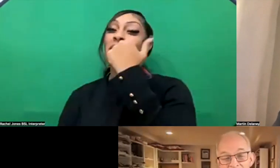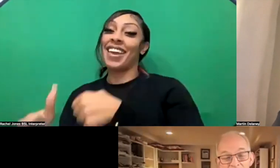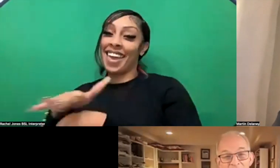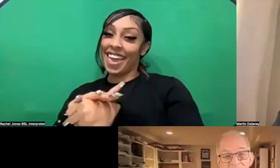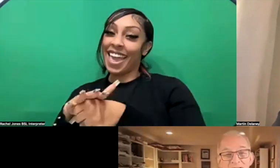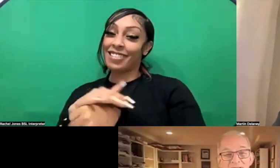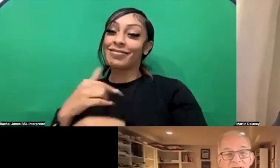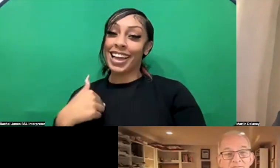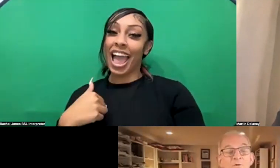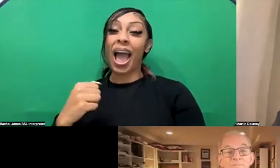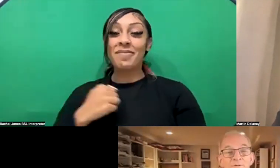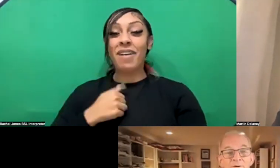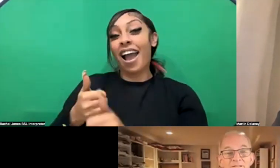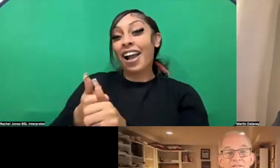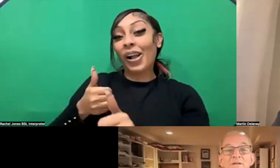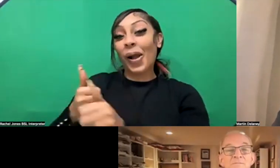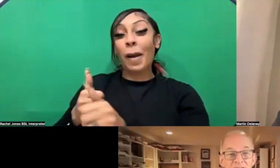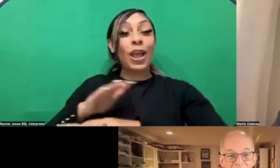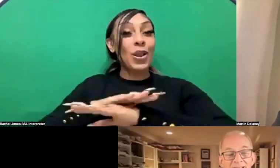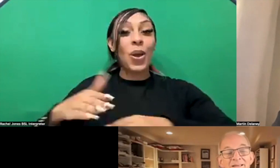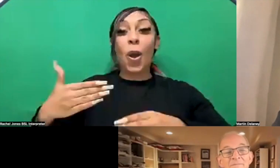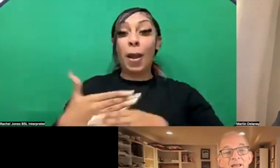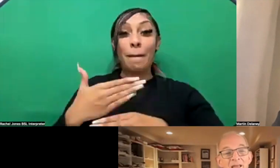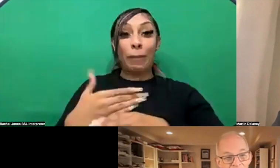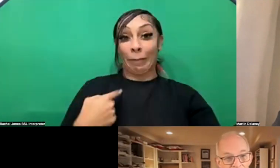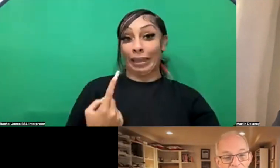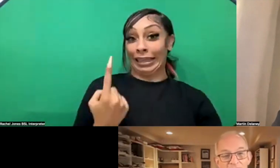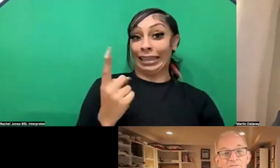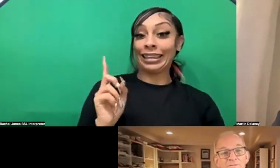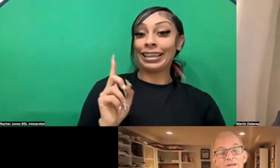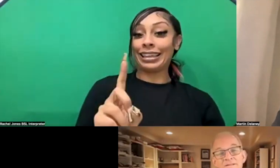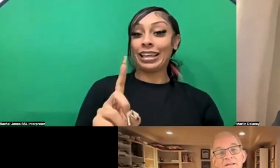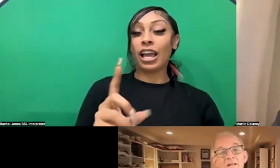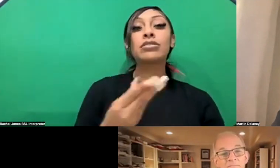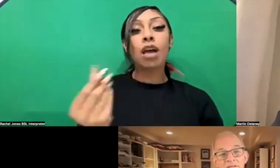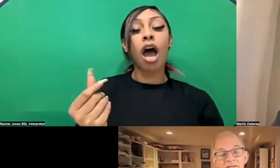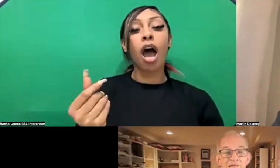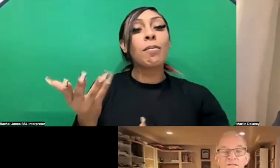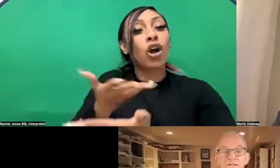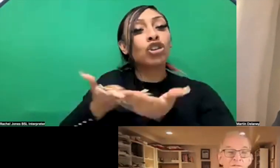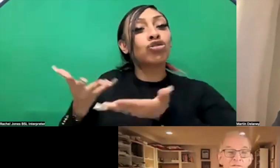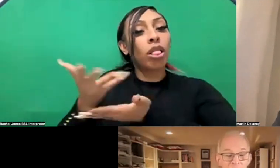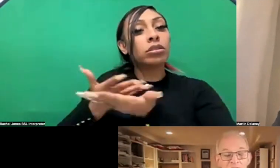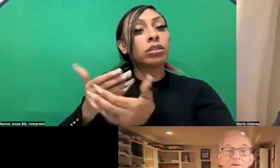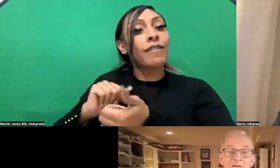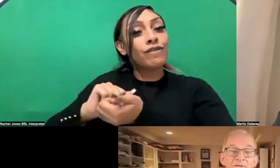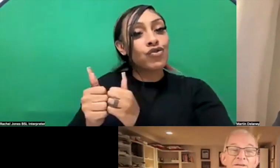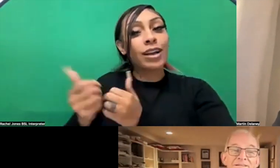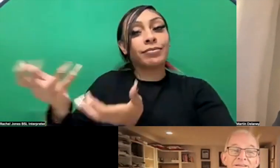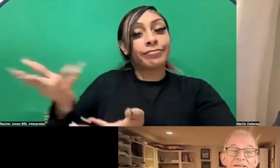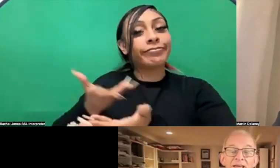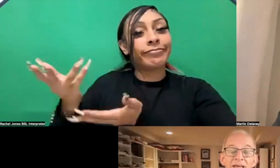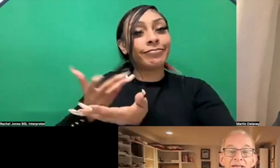my company consists of no employees, just me. But I have some consultant friends that help me occasionally with things that I'm not good